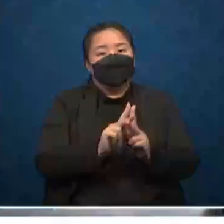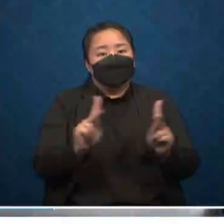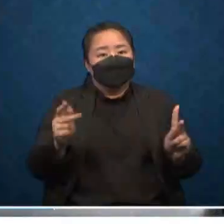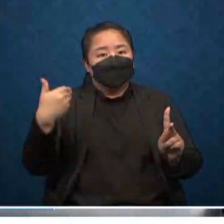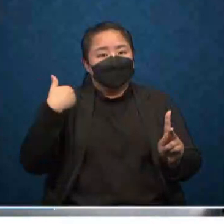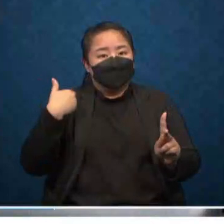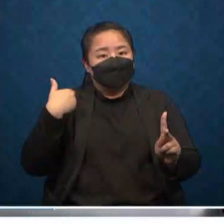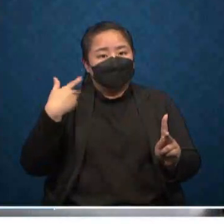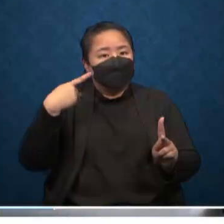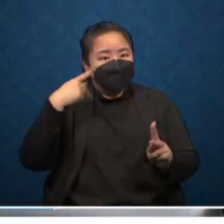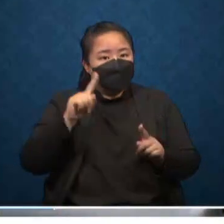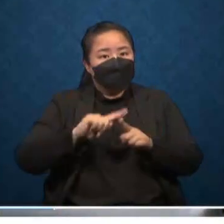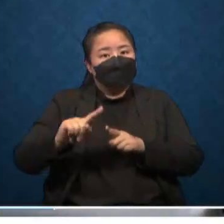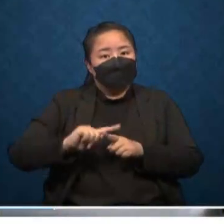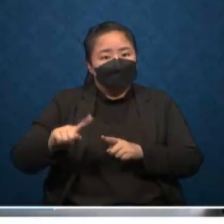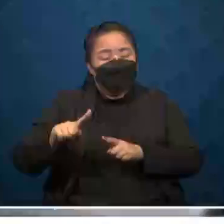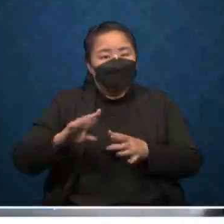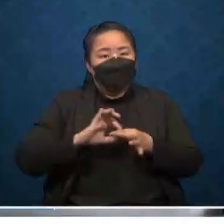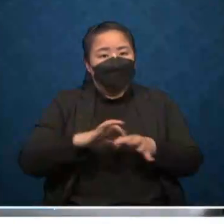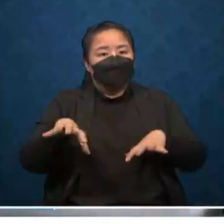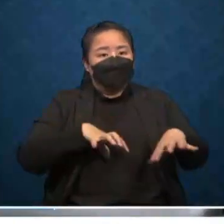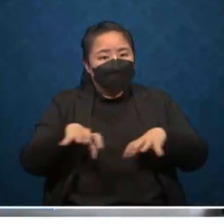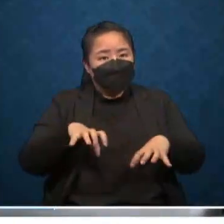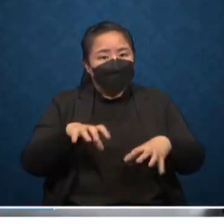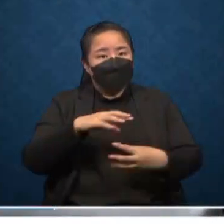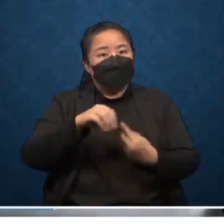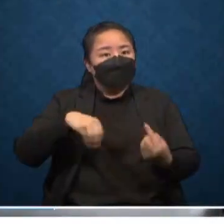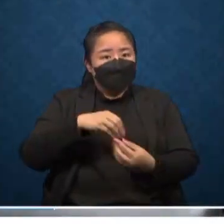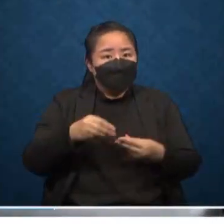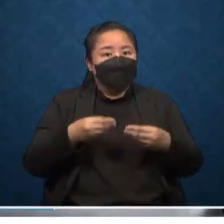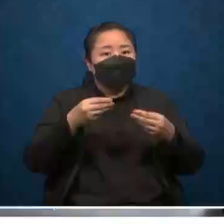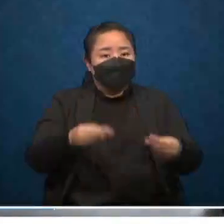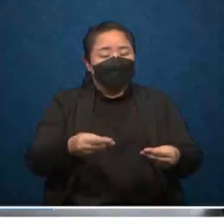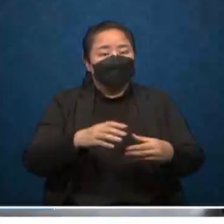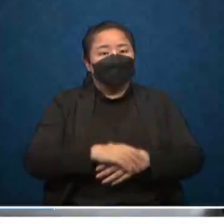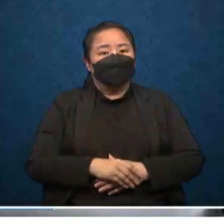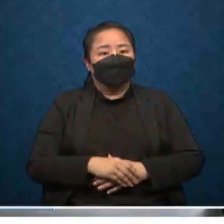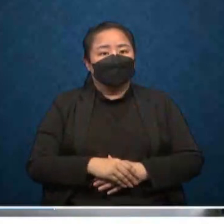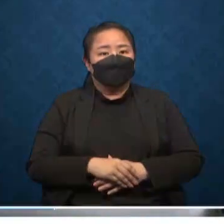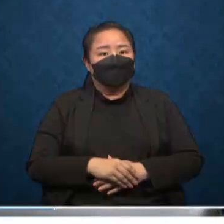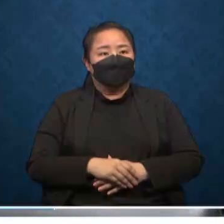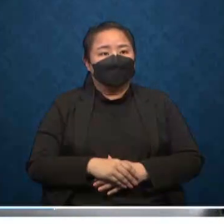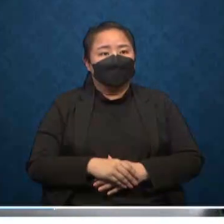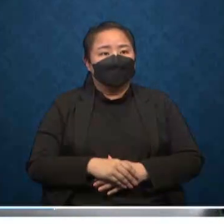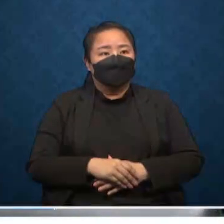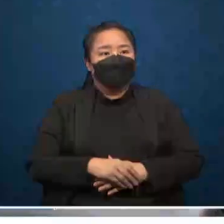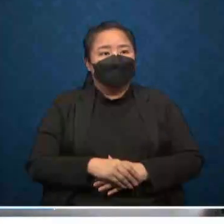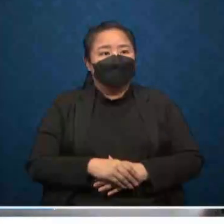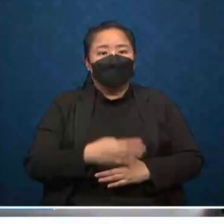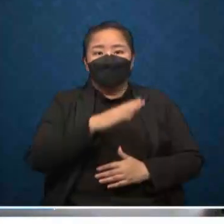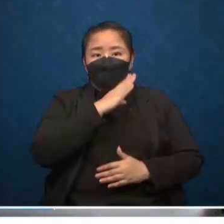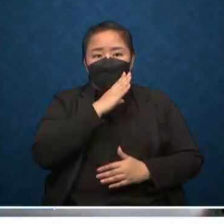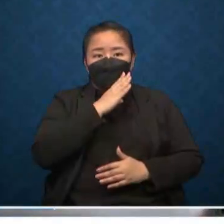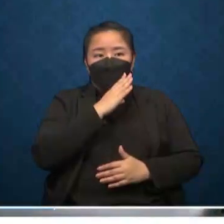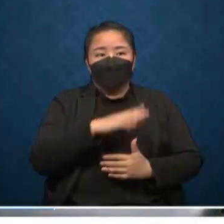a benefit in the government of the So, if you can go